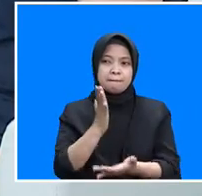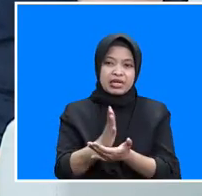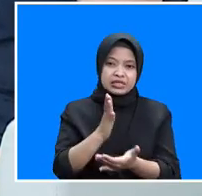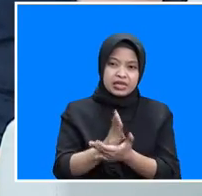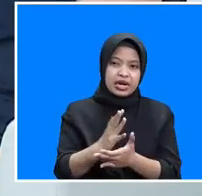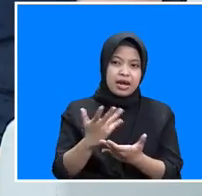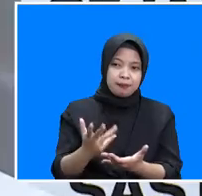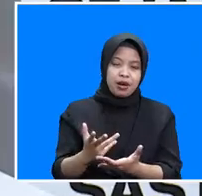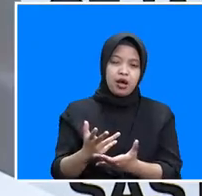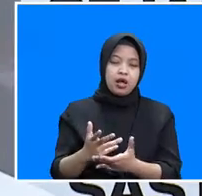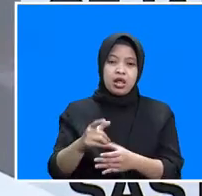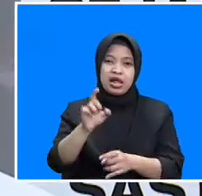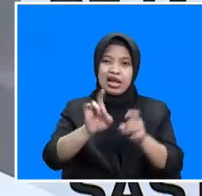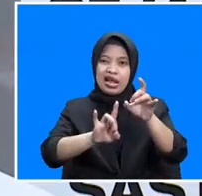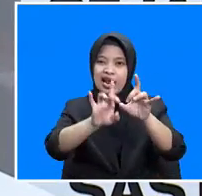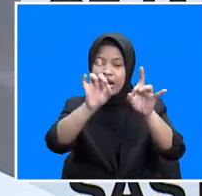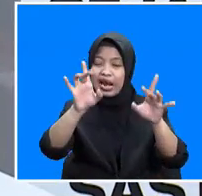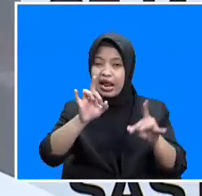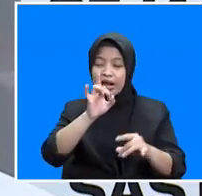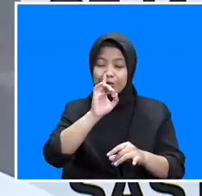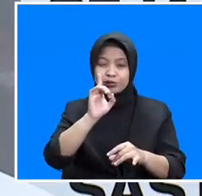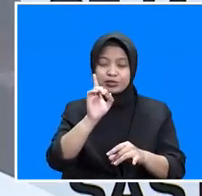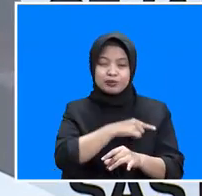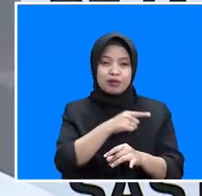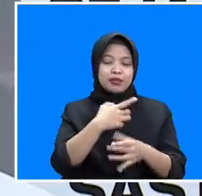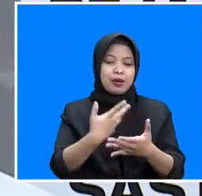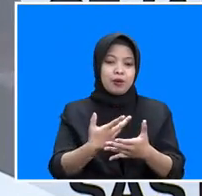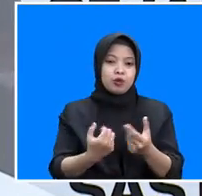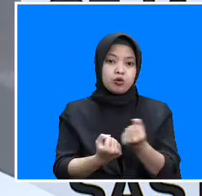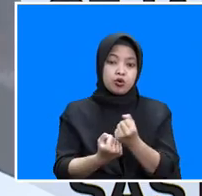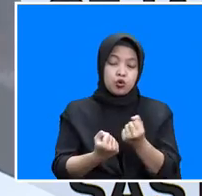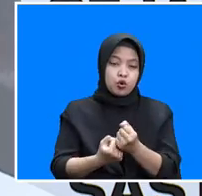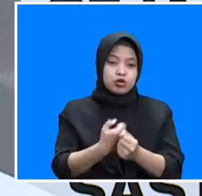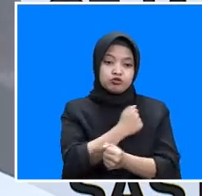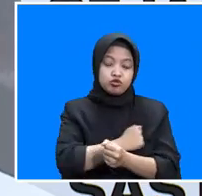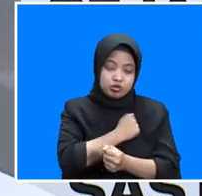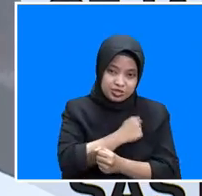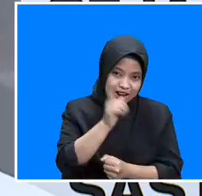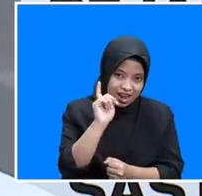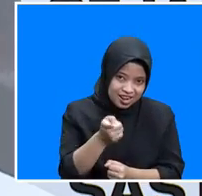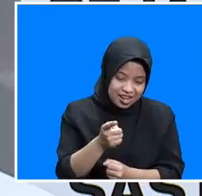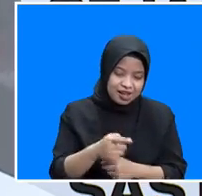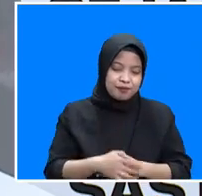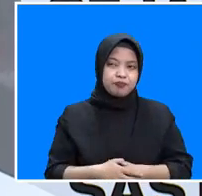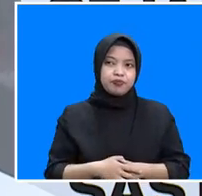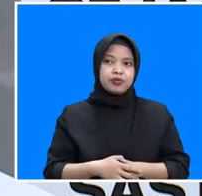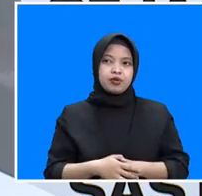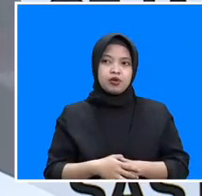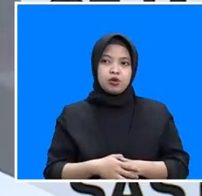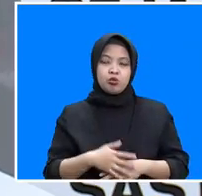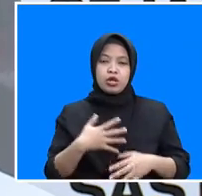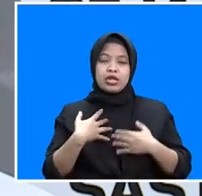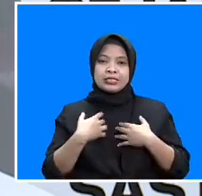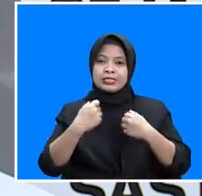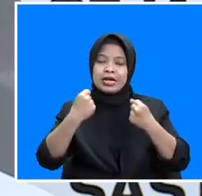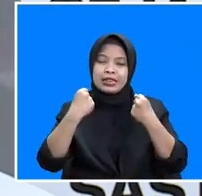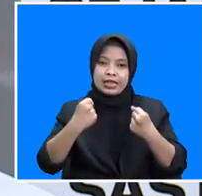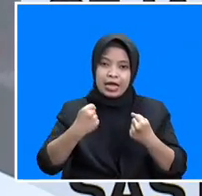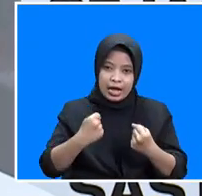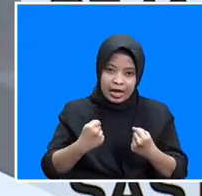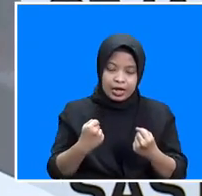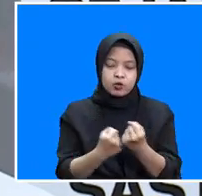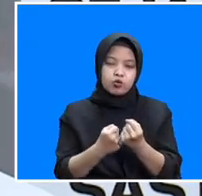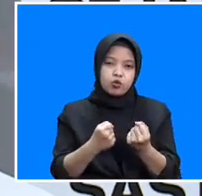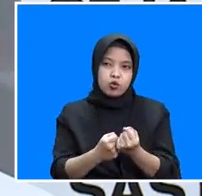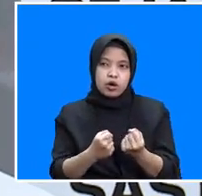and whether that's sort of psychosocial support work, whether that's sort of, you know, supporting, you know, health work. And in fact, we've been doing a